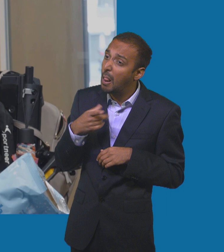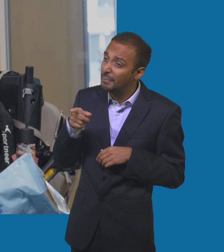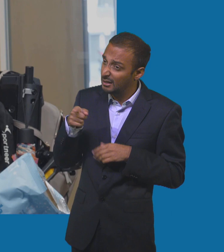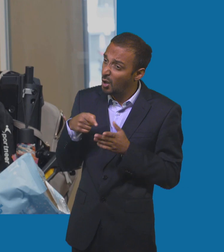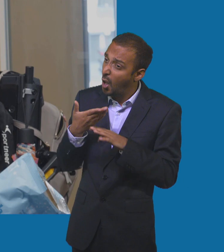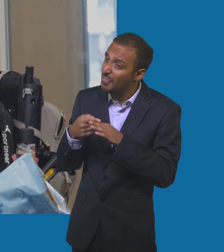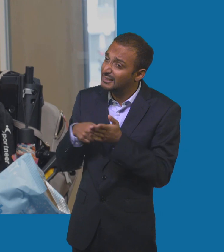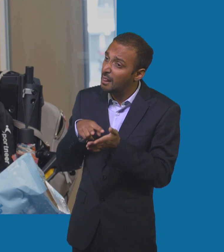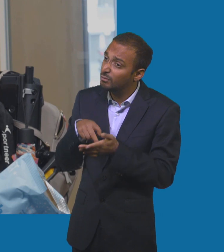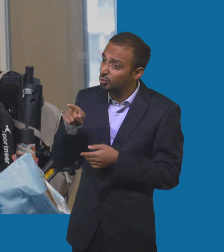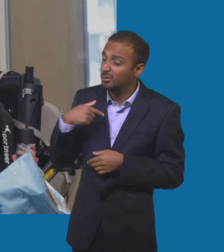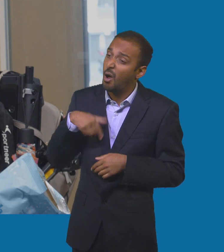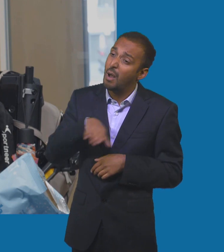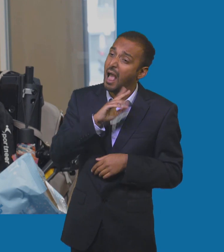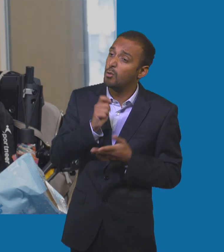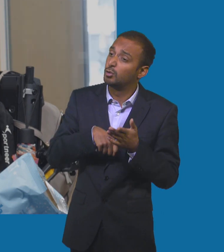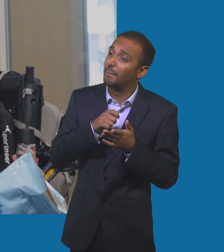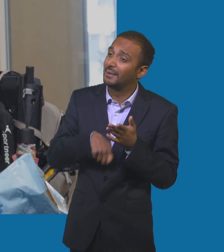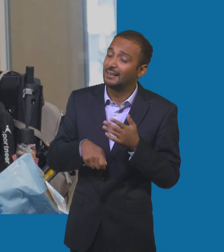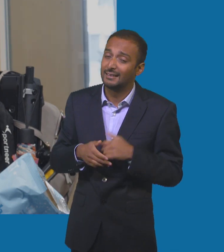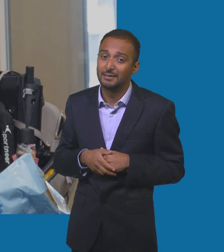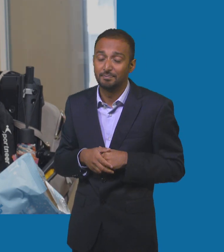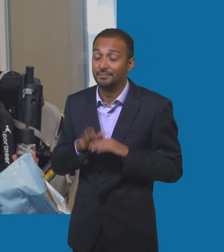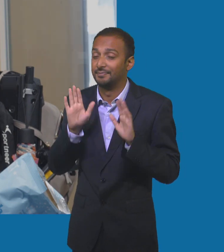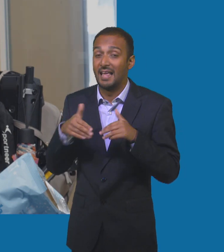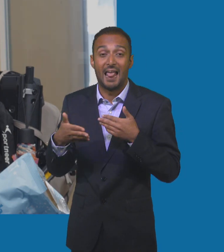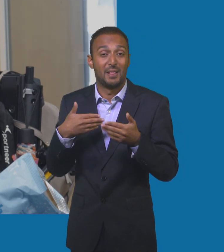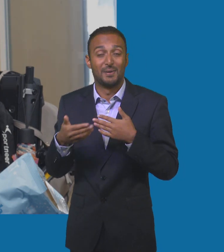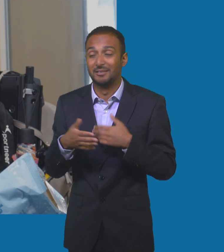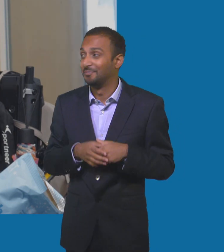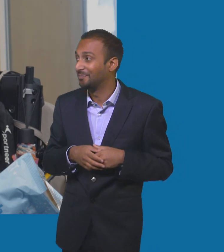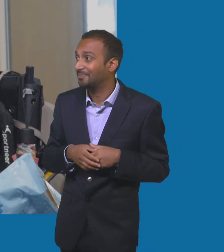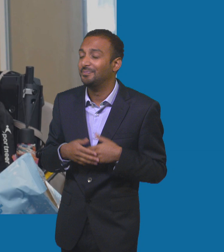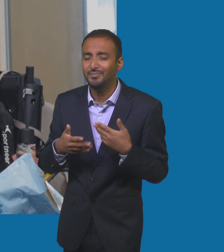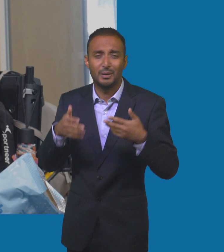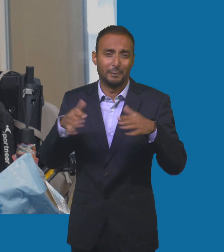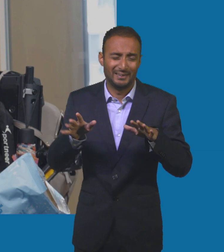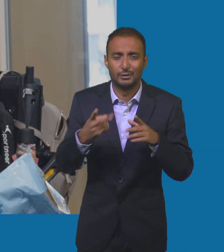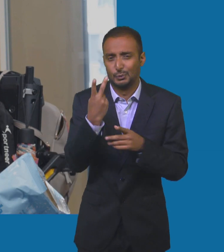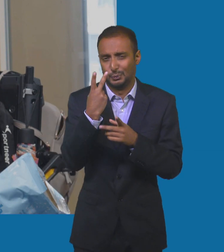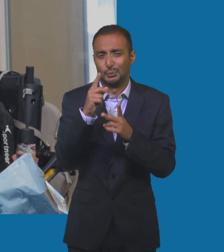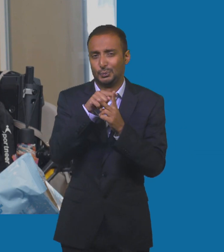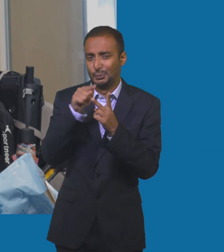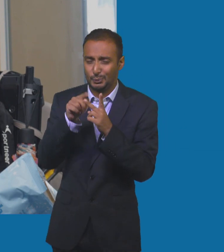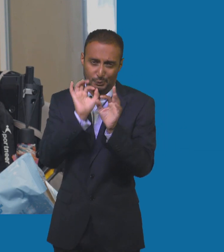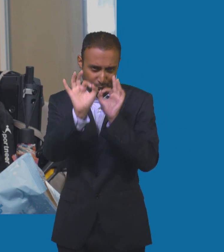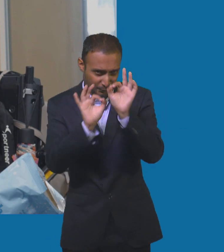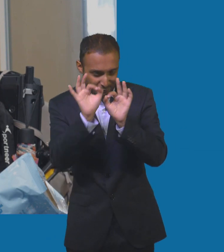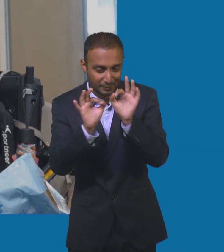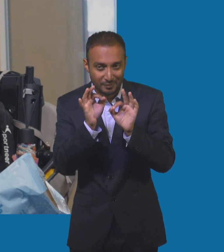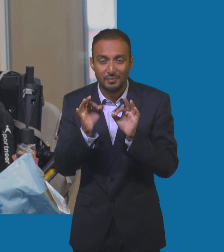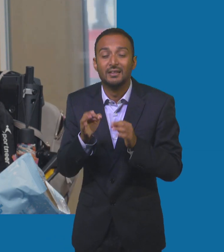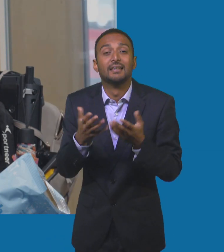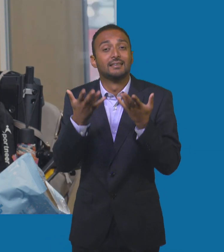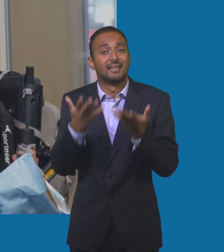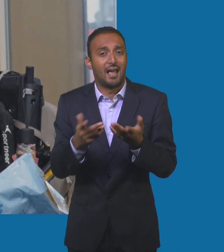I was out shopping. Okay, Catherine, now we have grilled you with those 2 questions. We